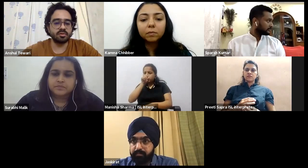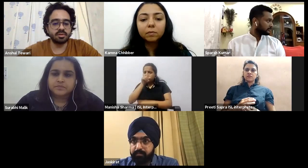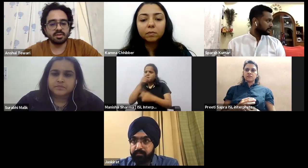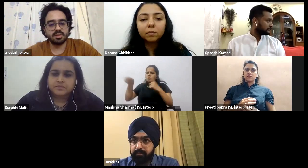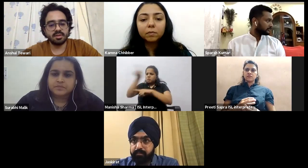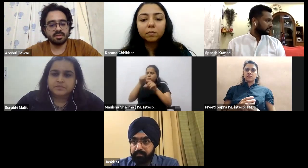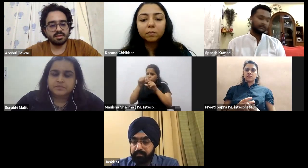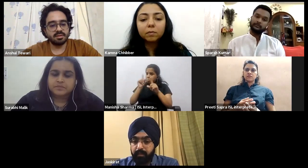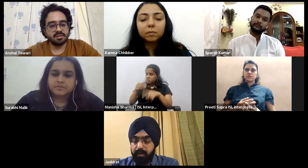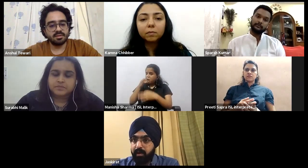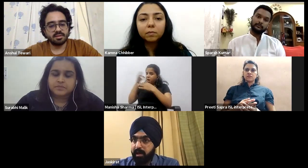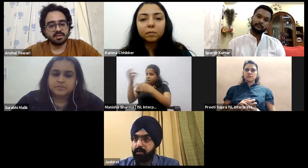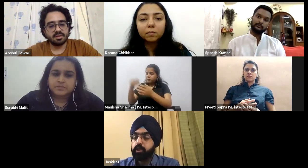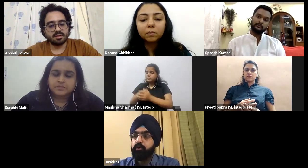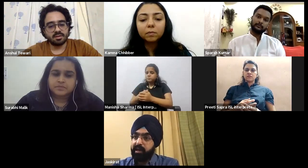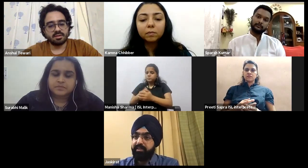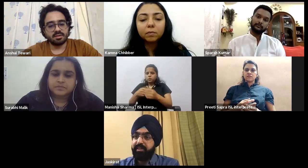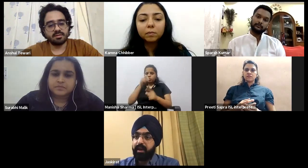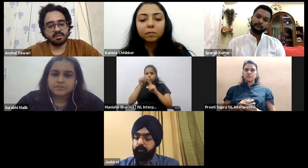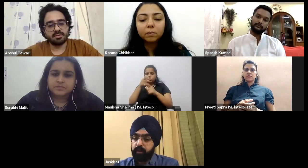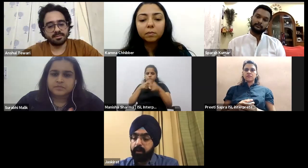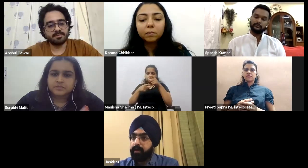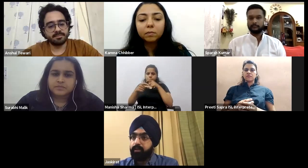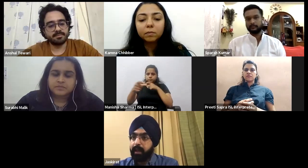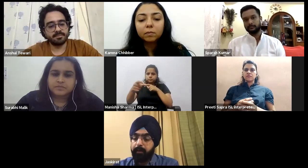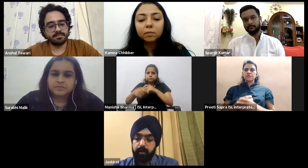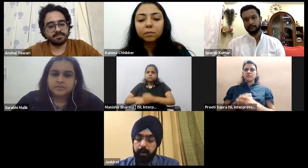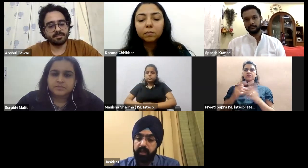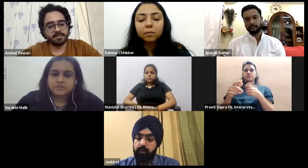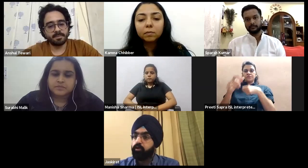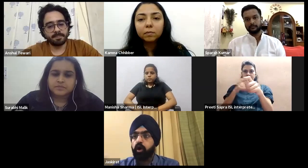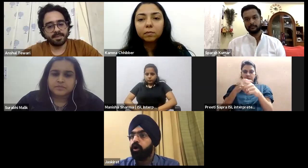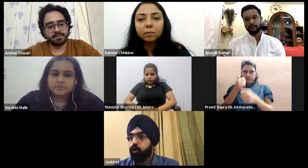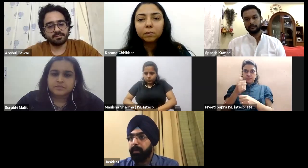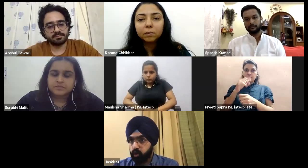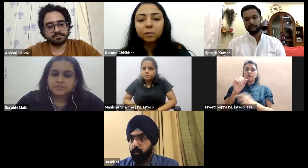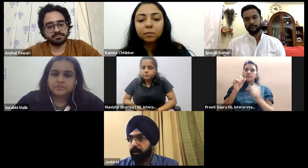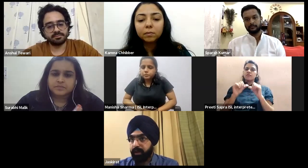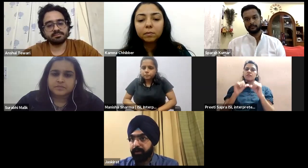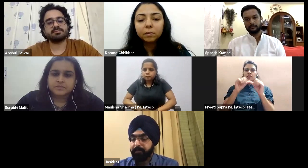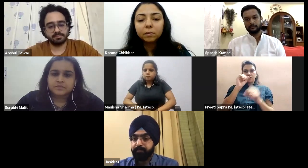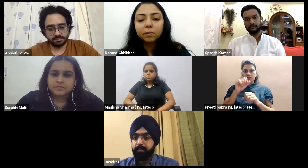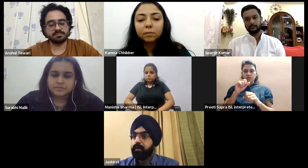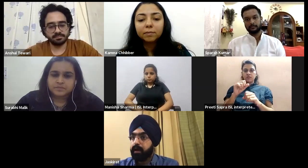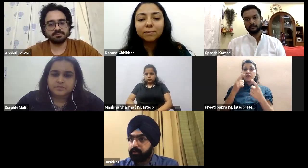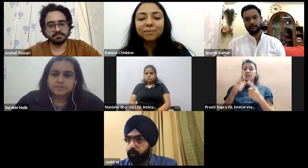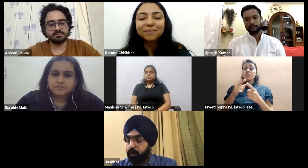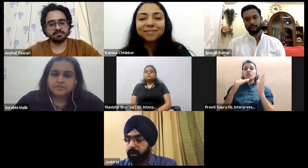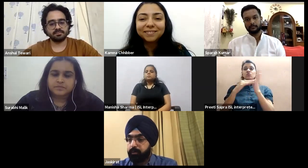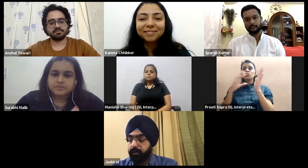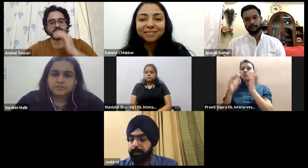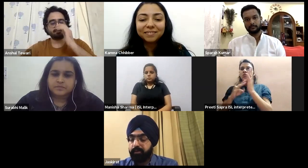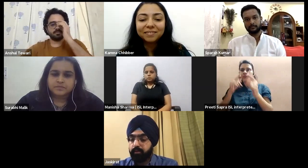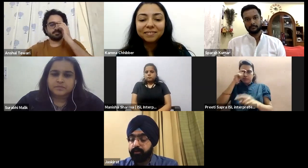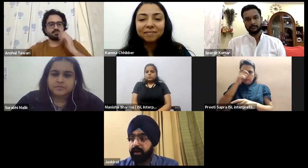and so forth? Just to create a setup for the answer that I'm about to give, it's not all gloom and doom out there. And